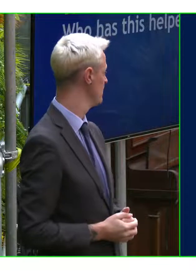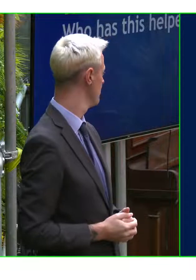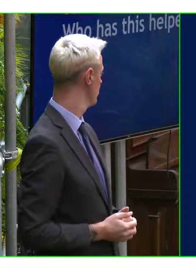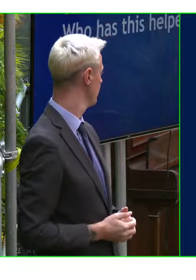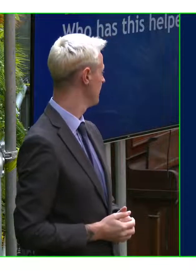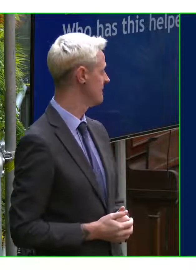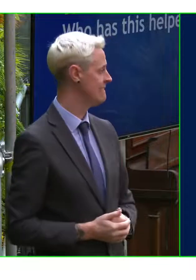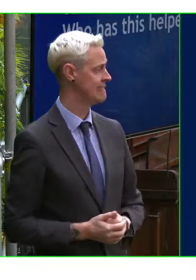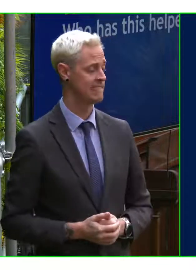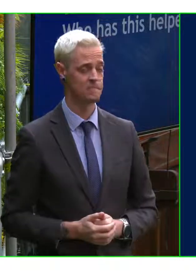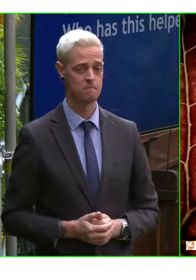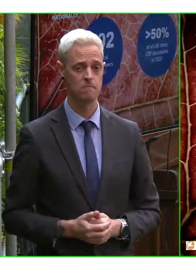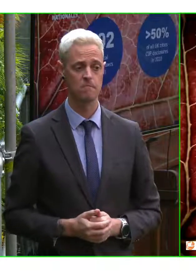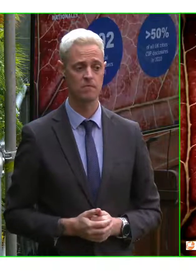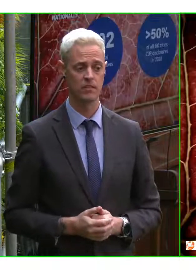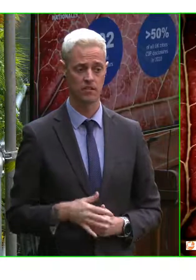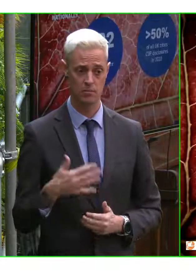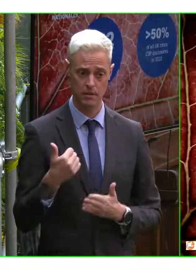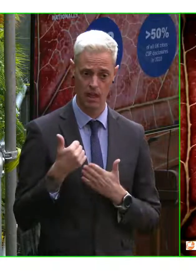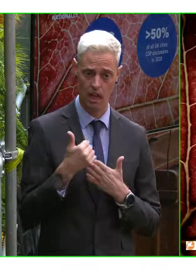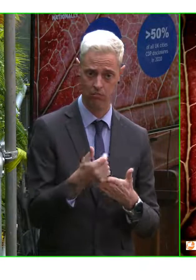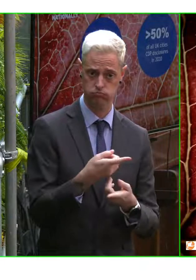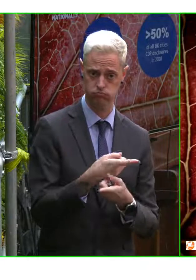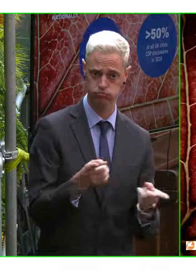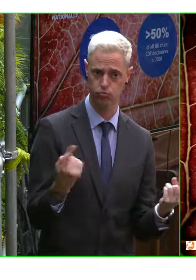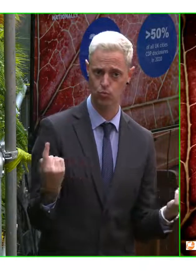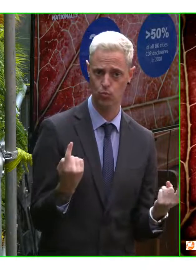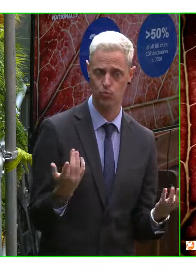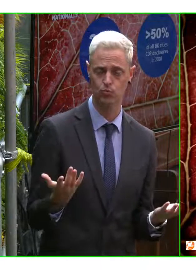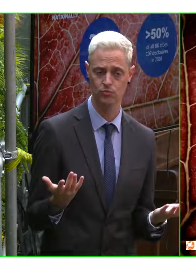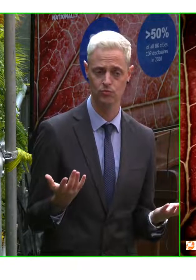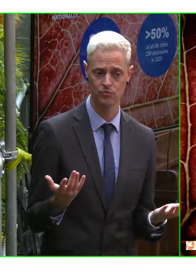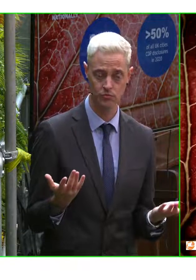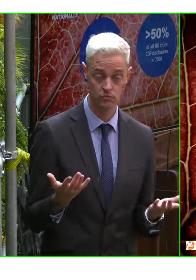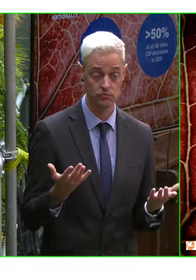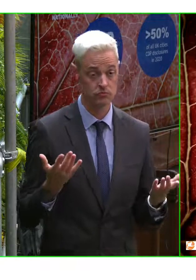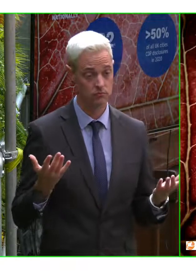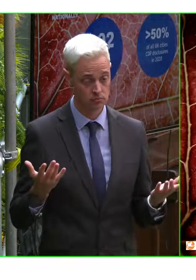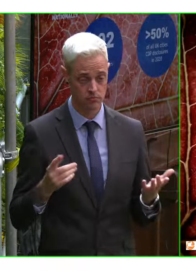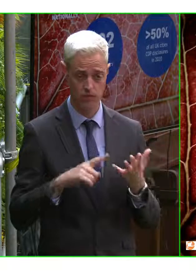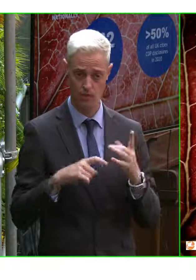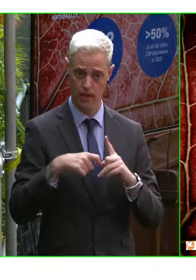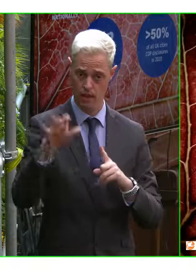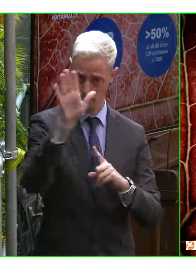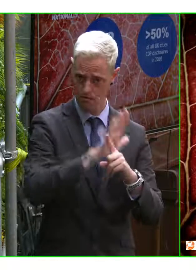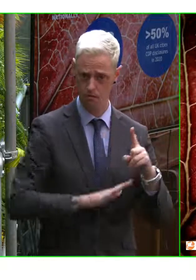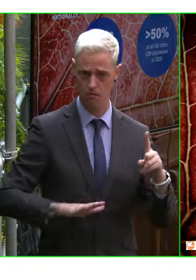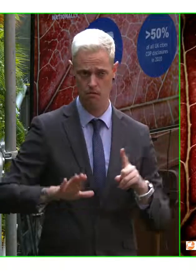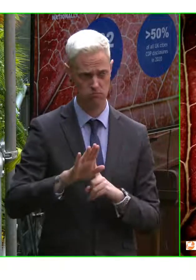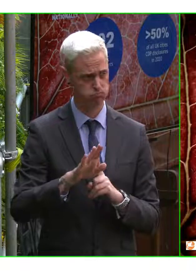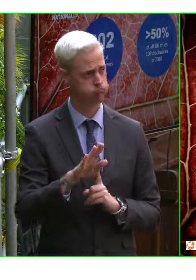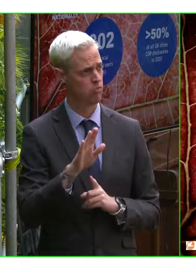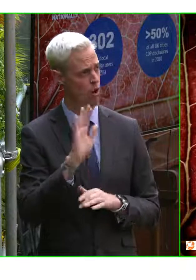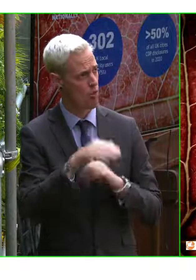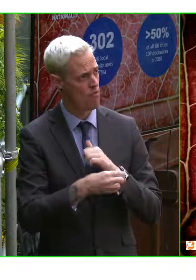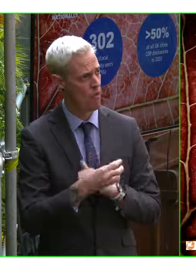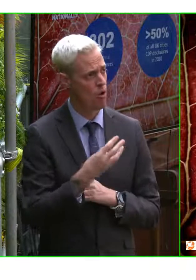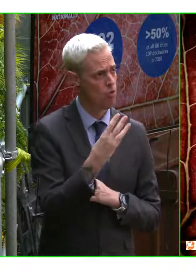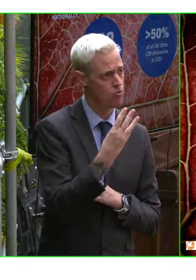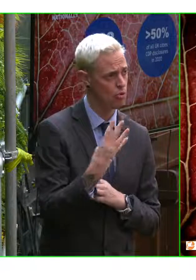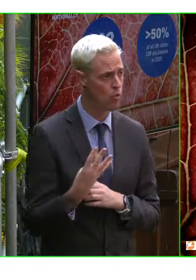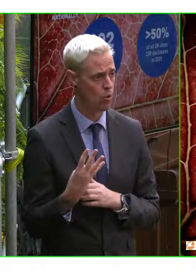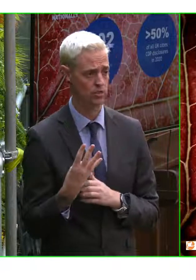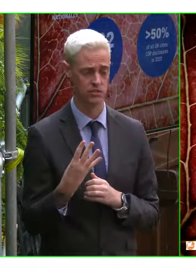So who has it helped? Well, at a headline level, we've had an incredible uptake across the UK. So about over three quarters of all